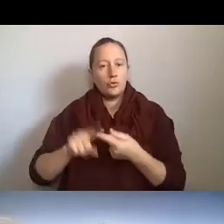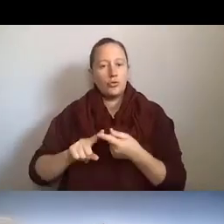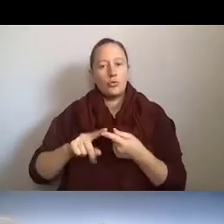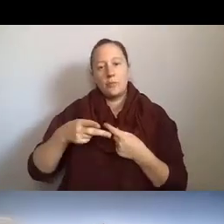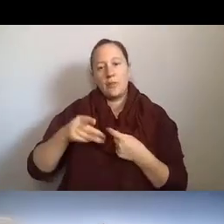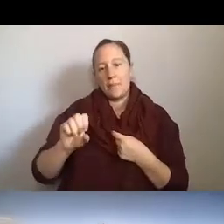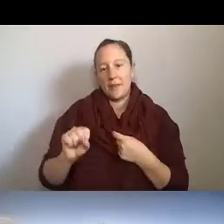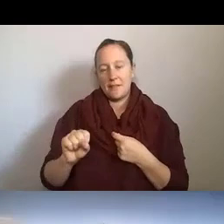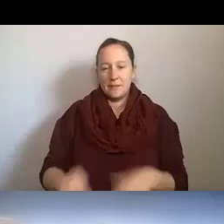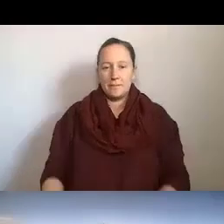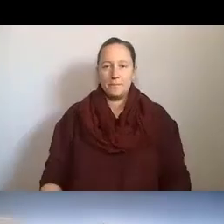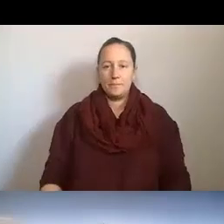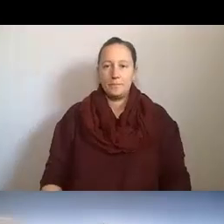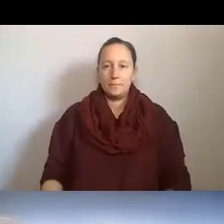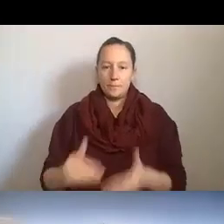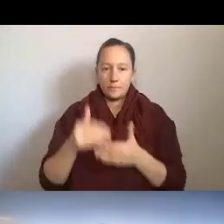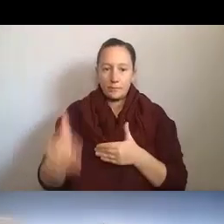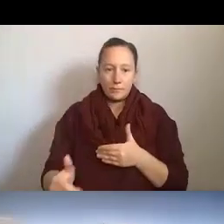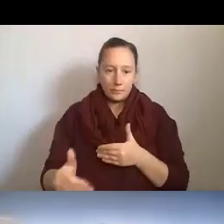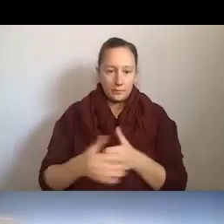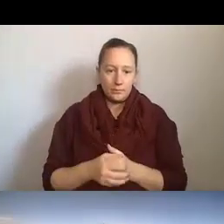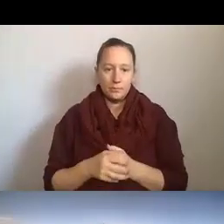experience. Next.